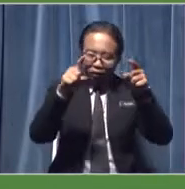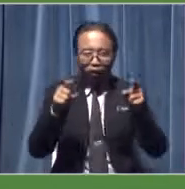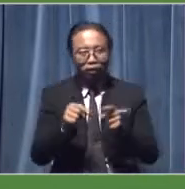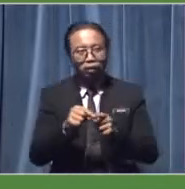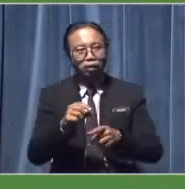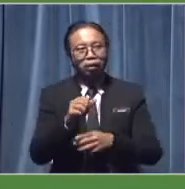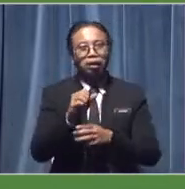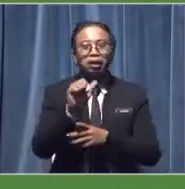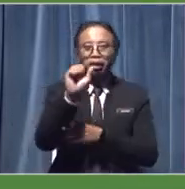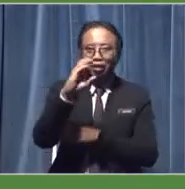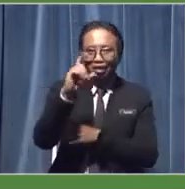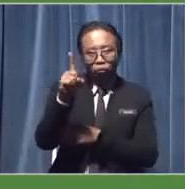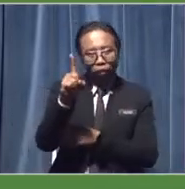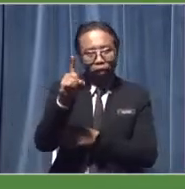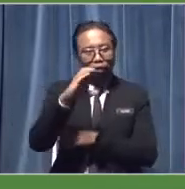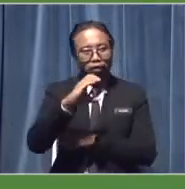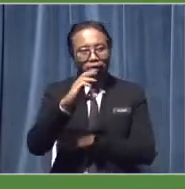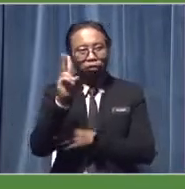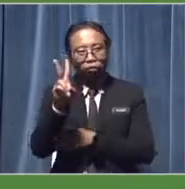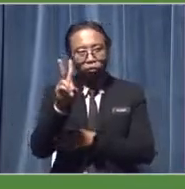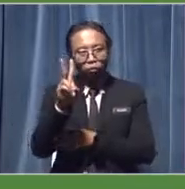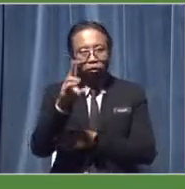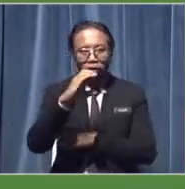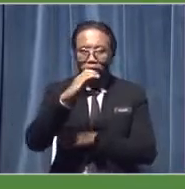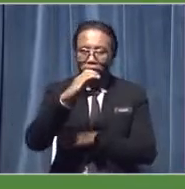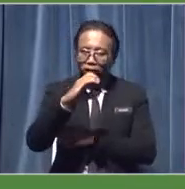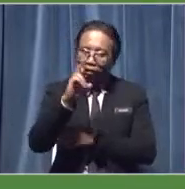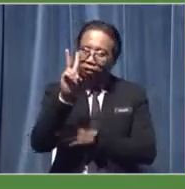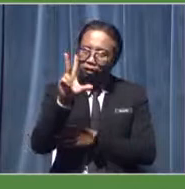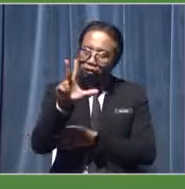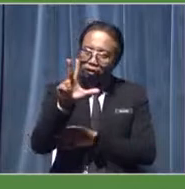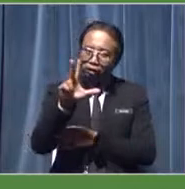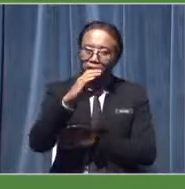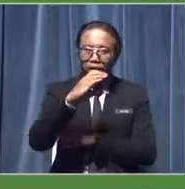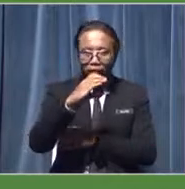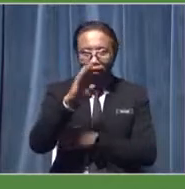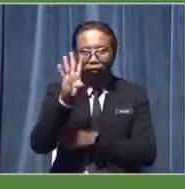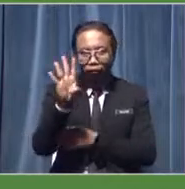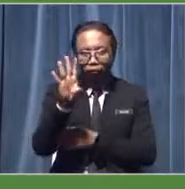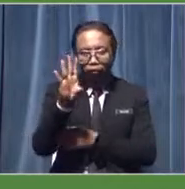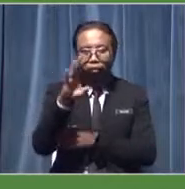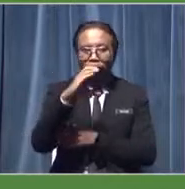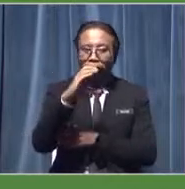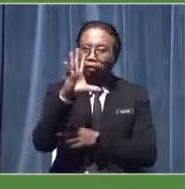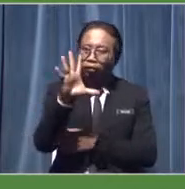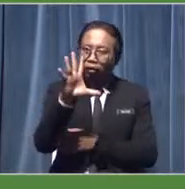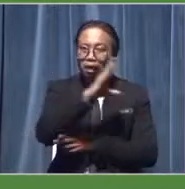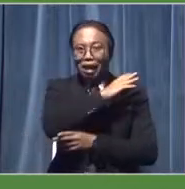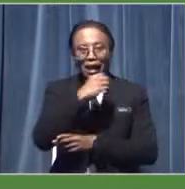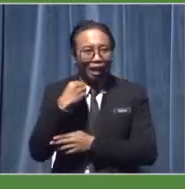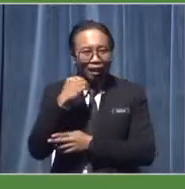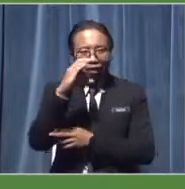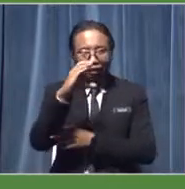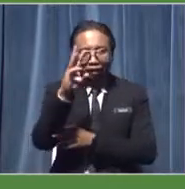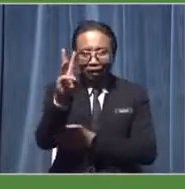C1, C2, C3, C4, C5, and